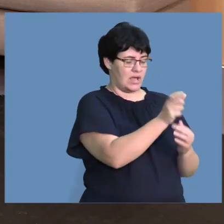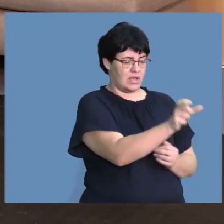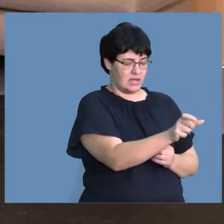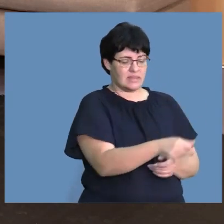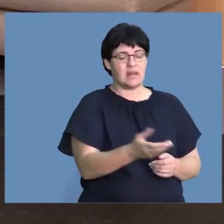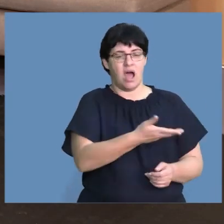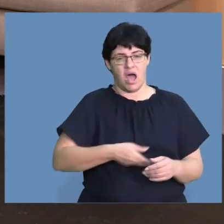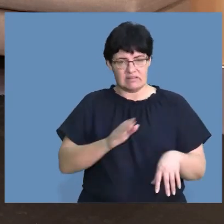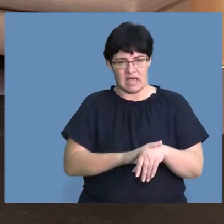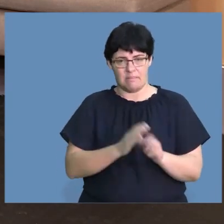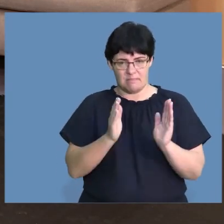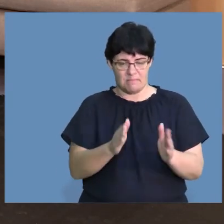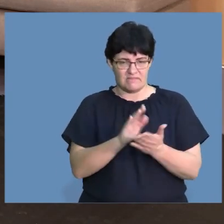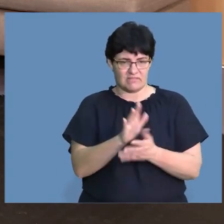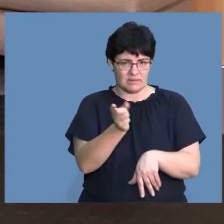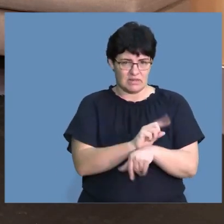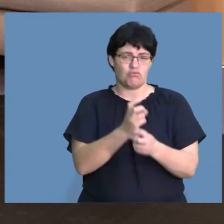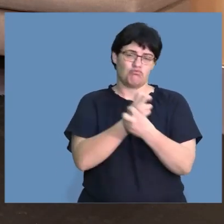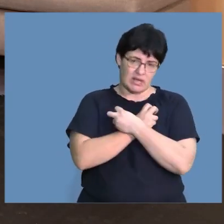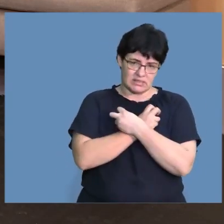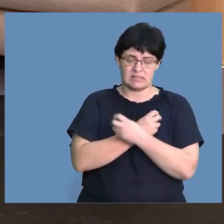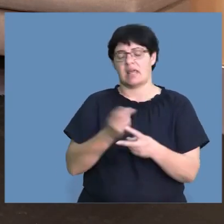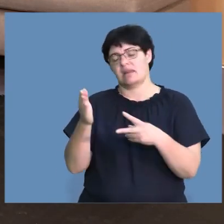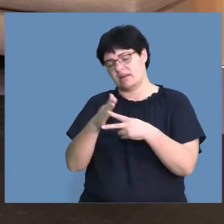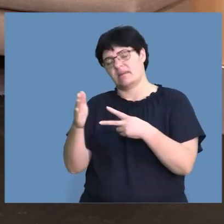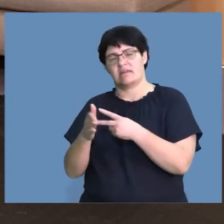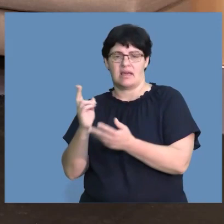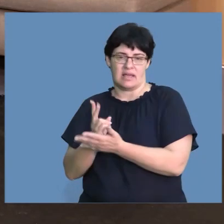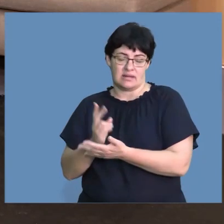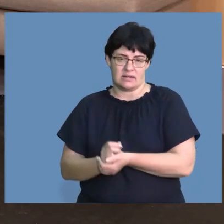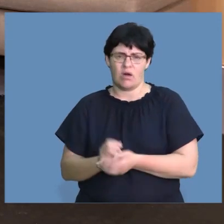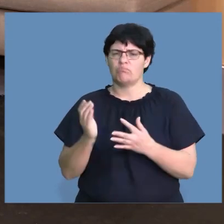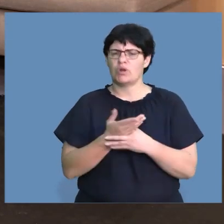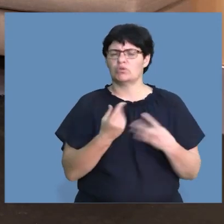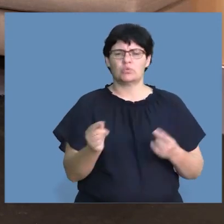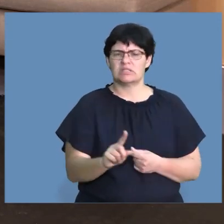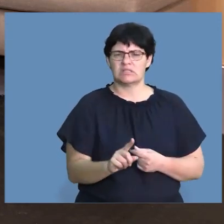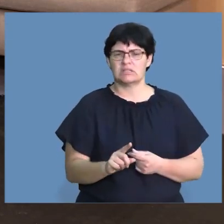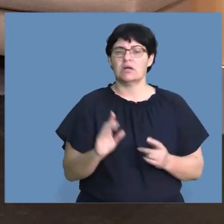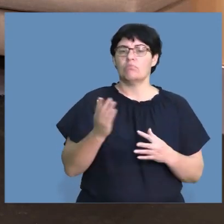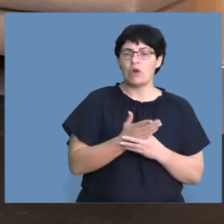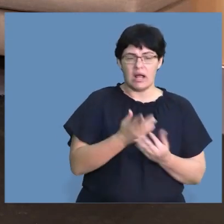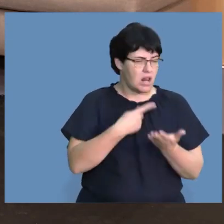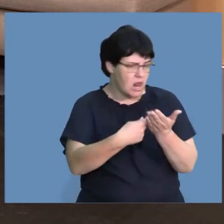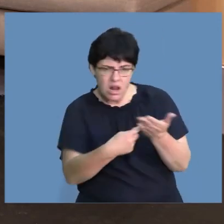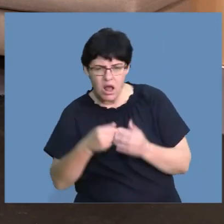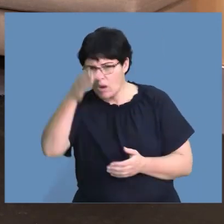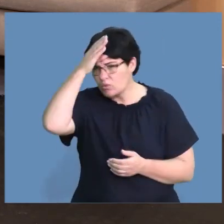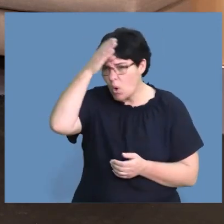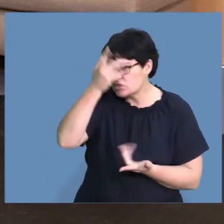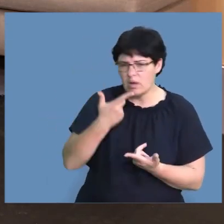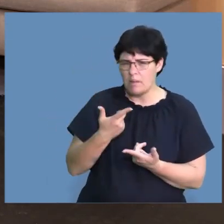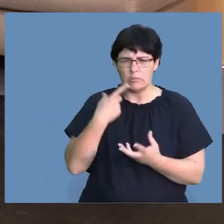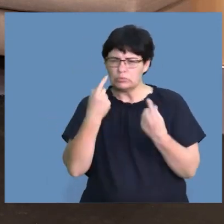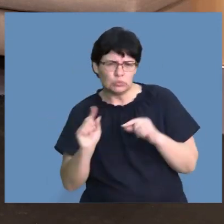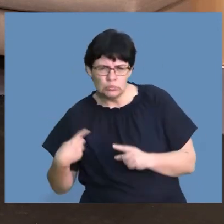in between at halftime, that's where you have your 15-minute break where you really rest. Okay, and what do the breaks do? Well, the breaks is for you to talk to your